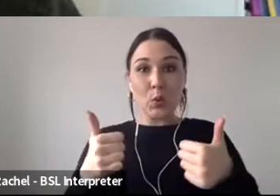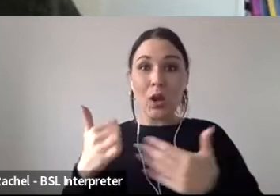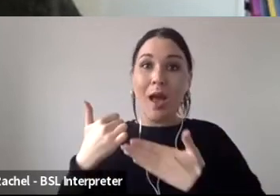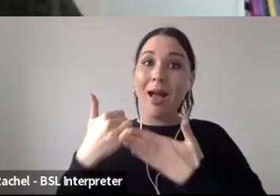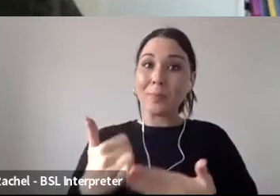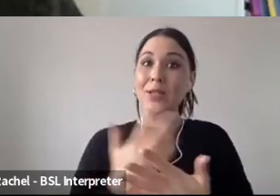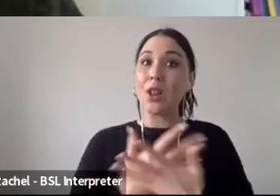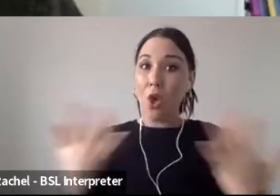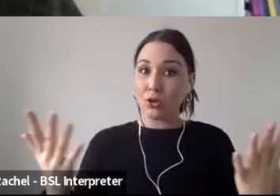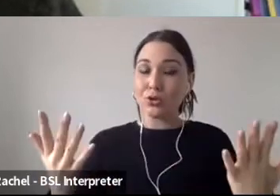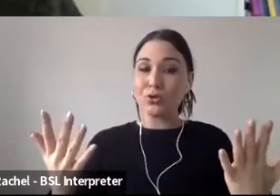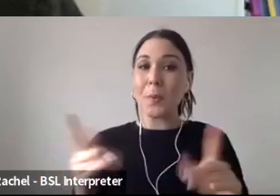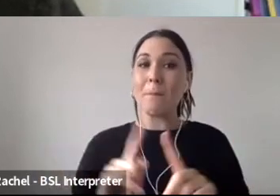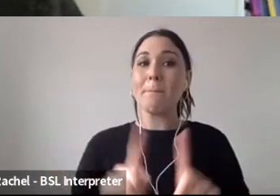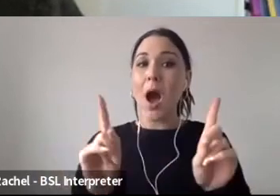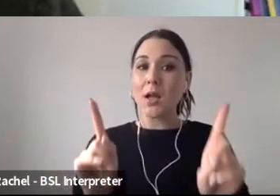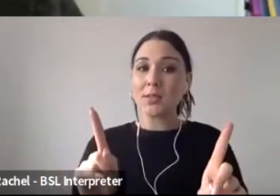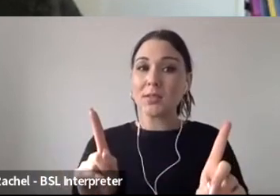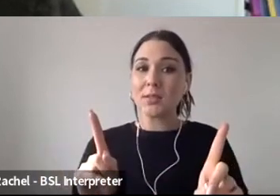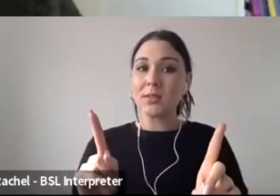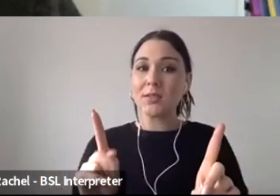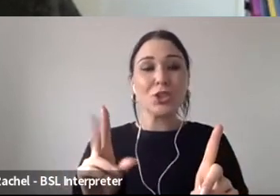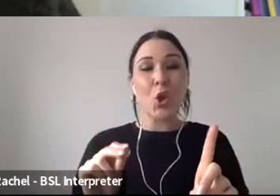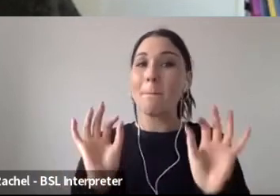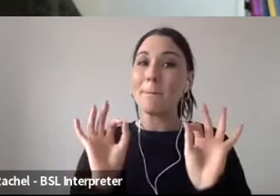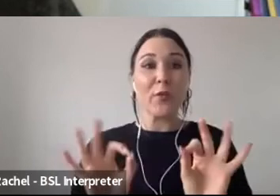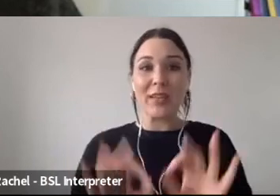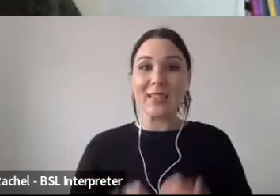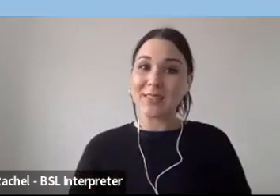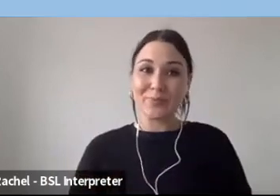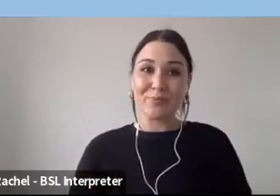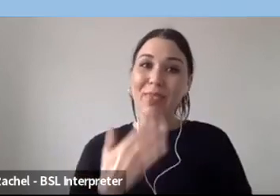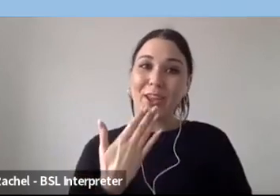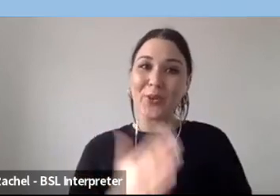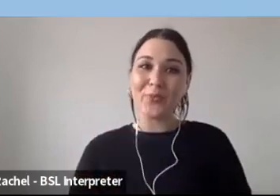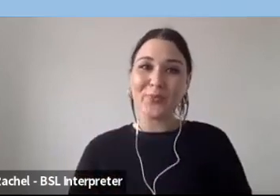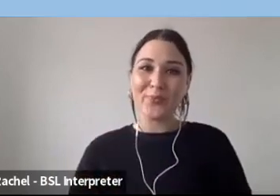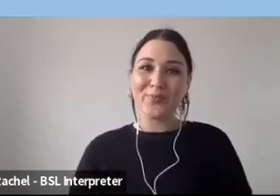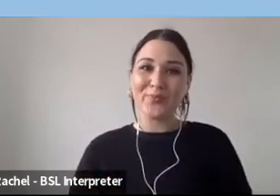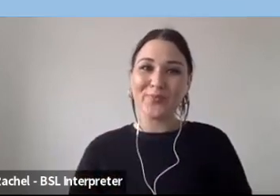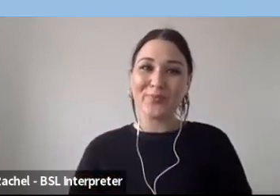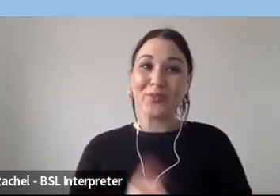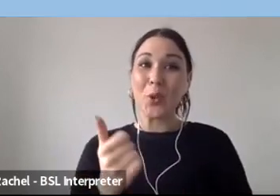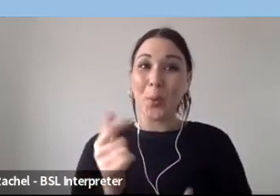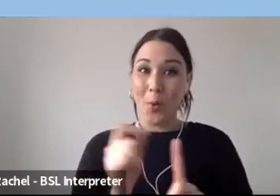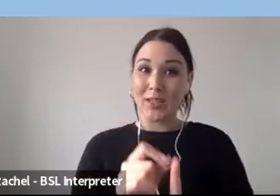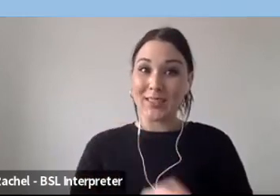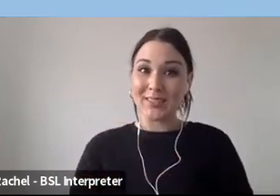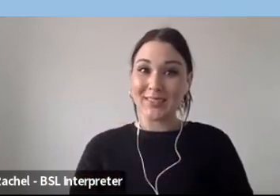lot, but it is not perfect. Thank you. Yeah, good point.